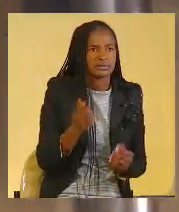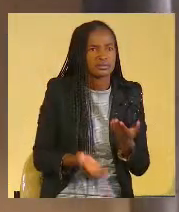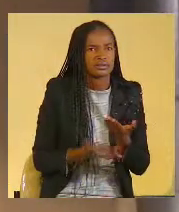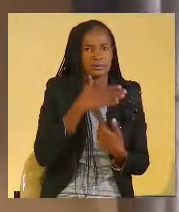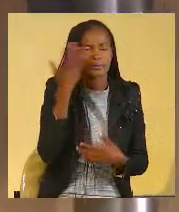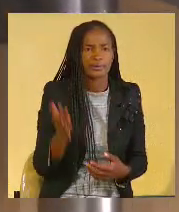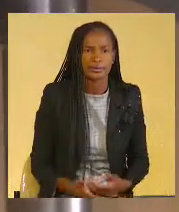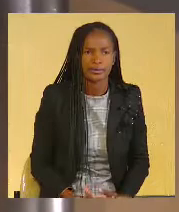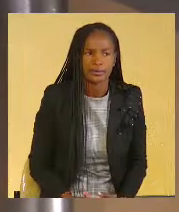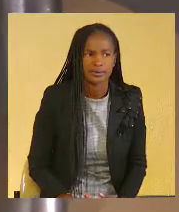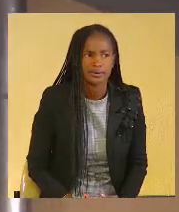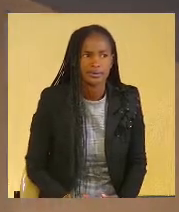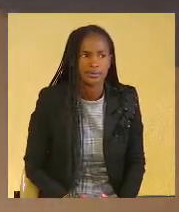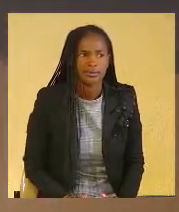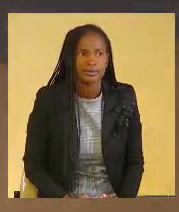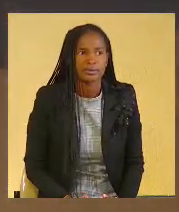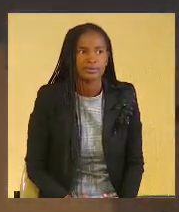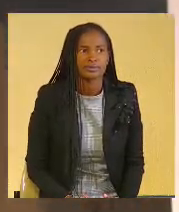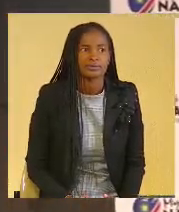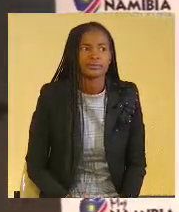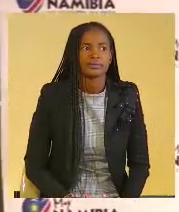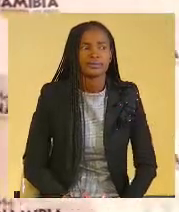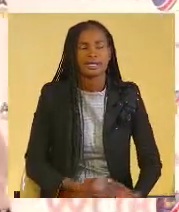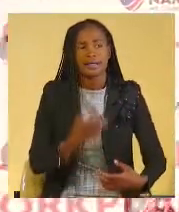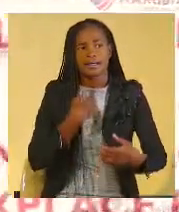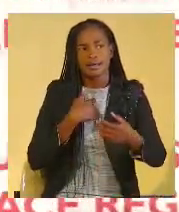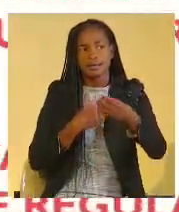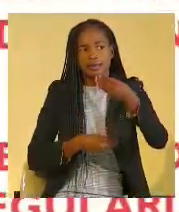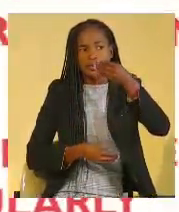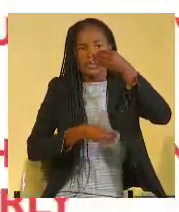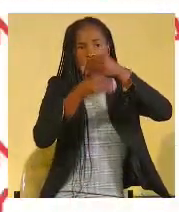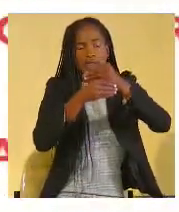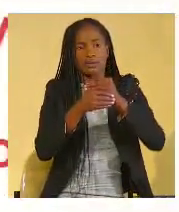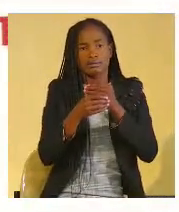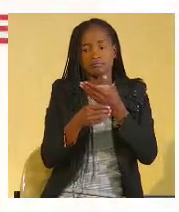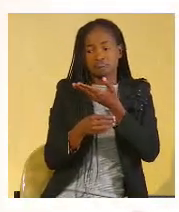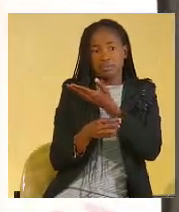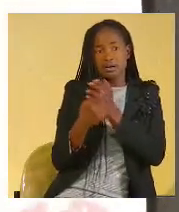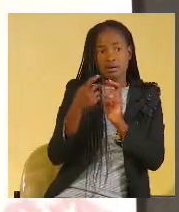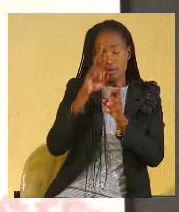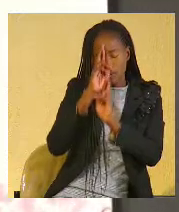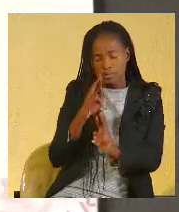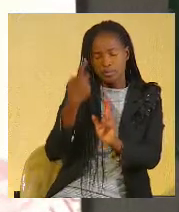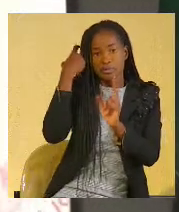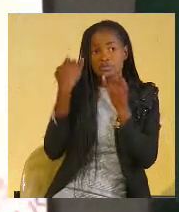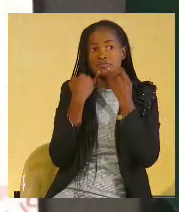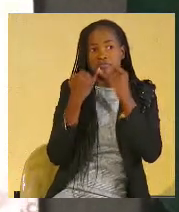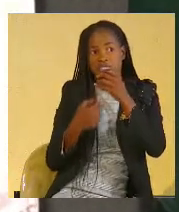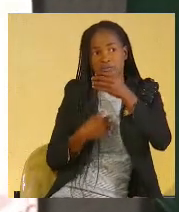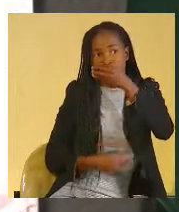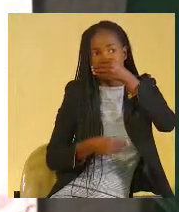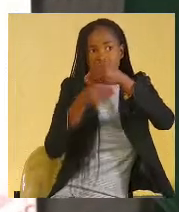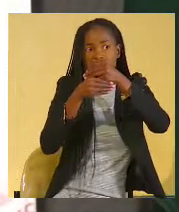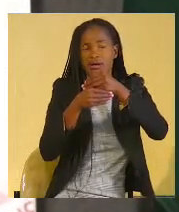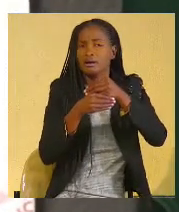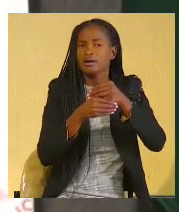question. I Yes. May I just add to what the Honorable Minister have said